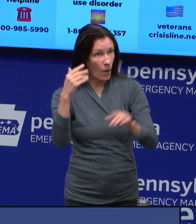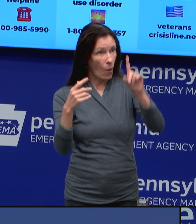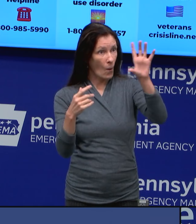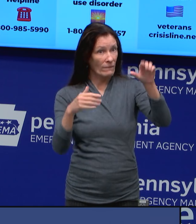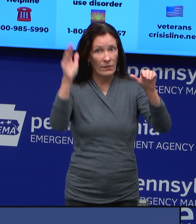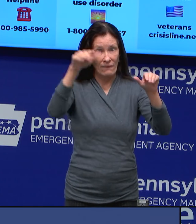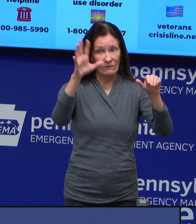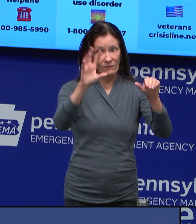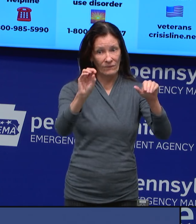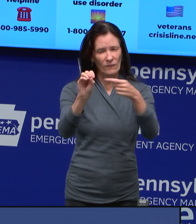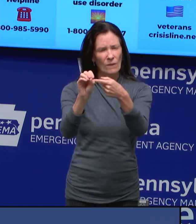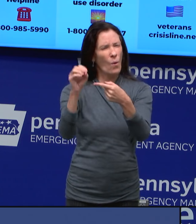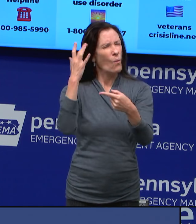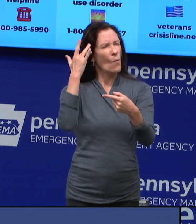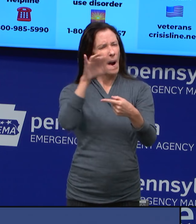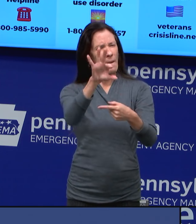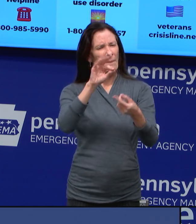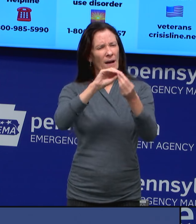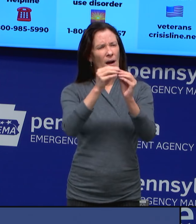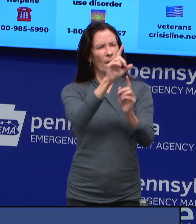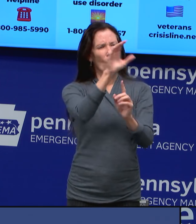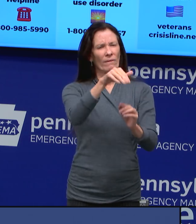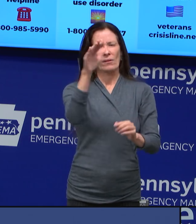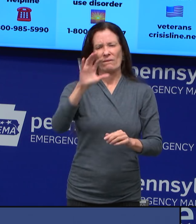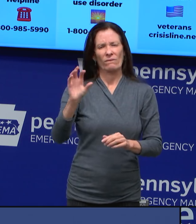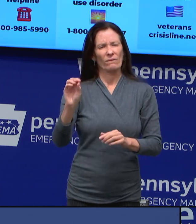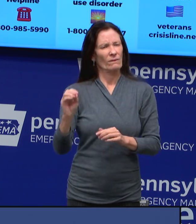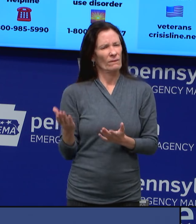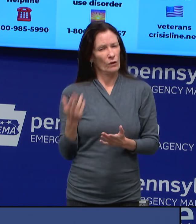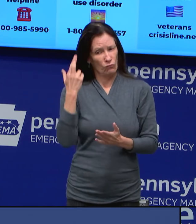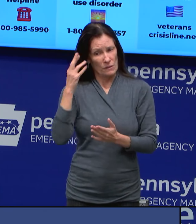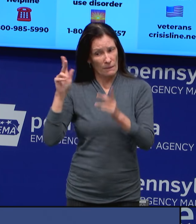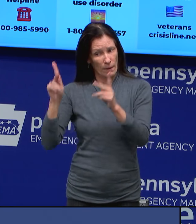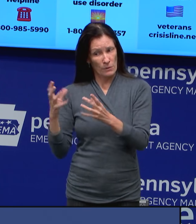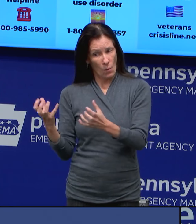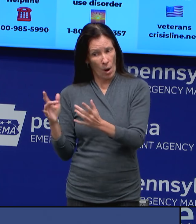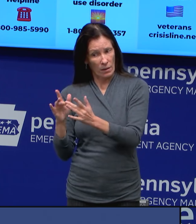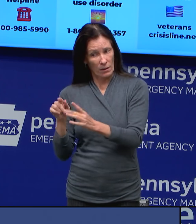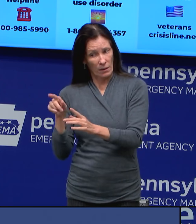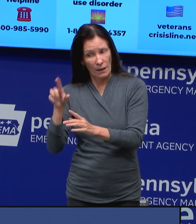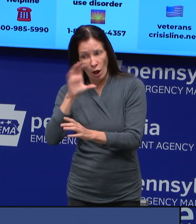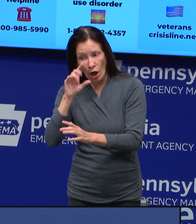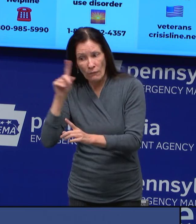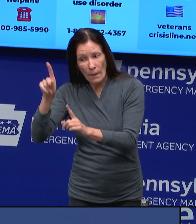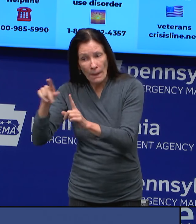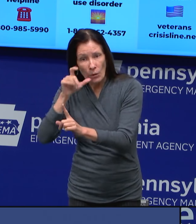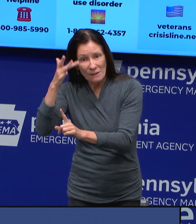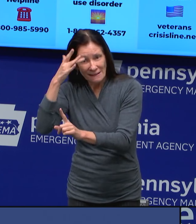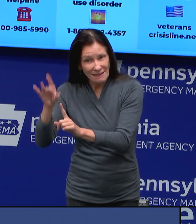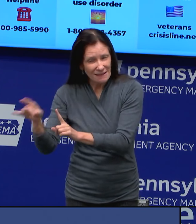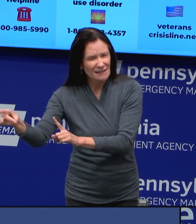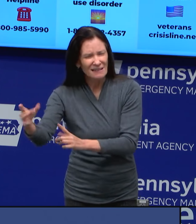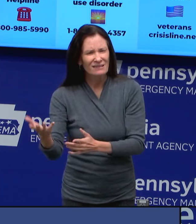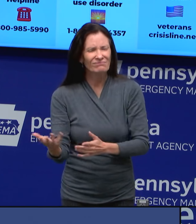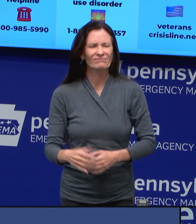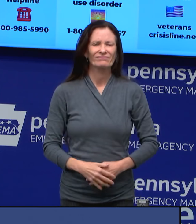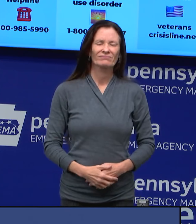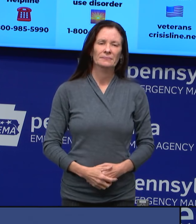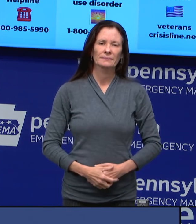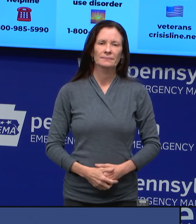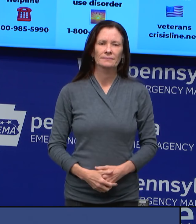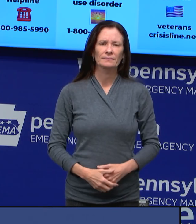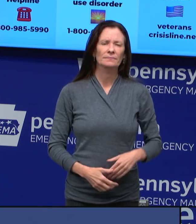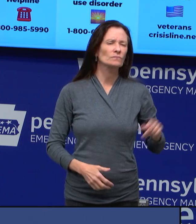test. Overall, we wanted a metric that would help us compare different counties and different regions. So it was